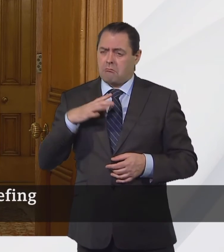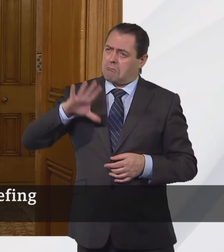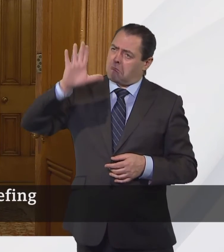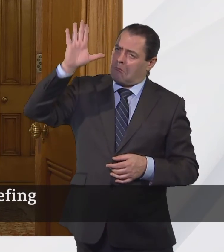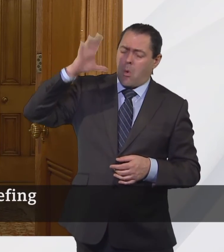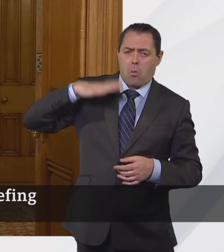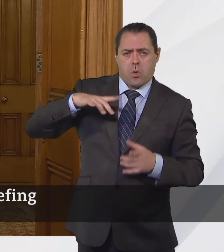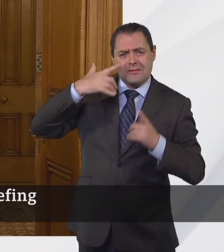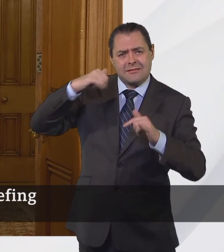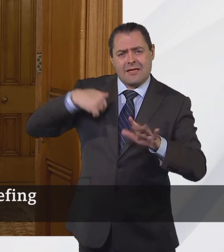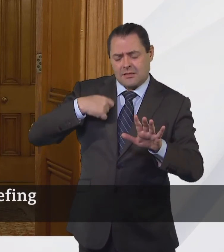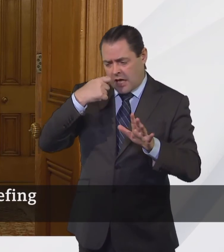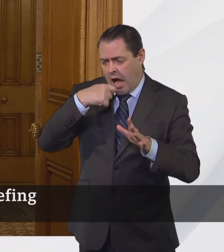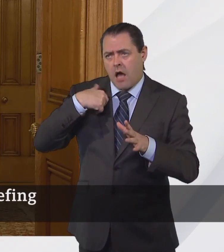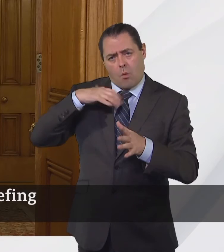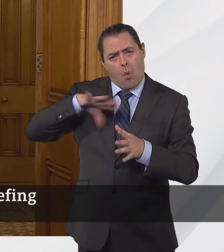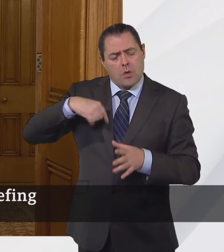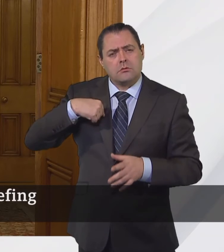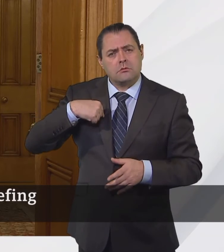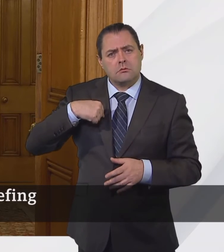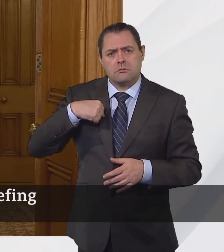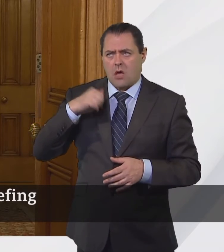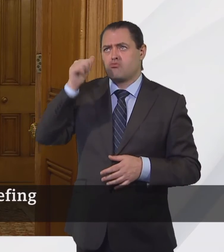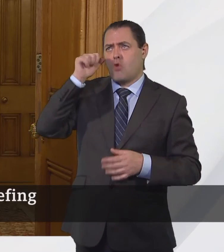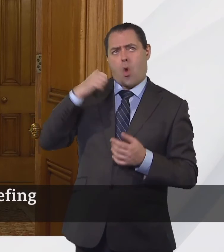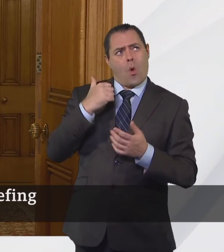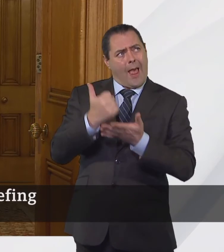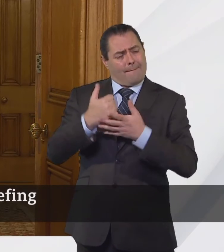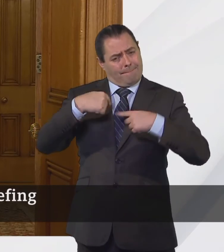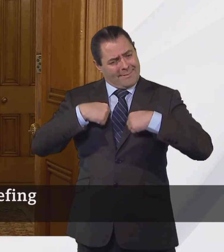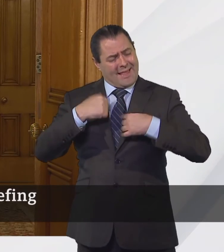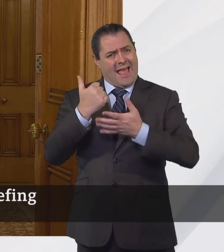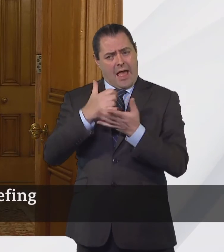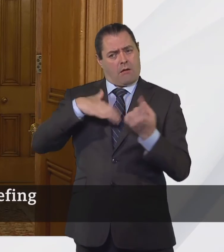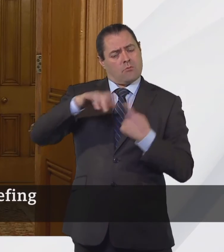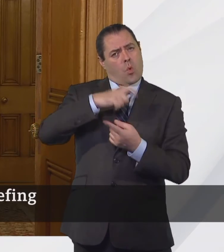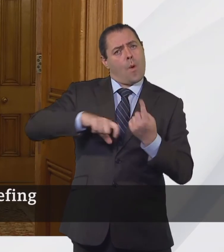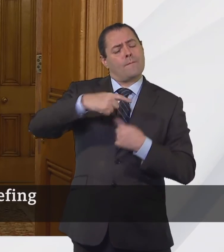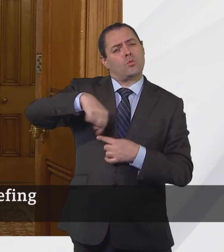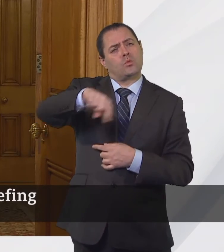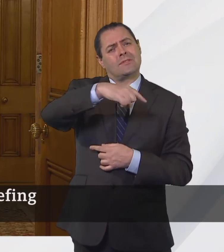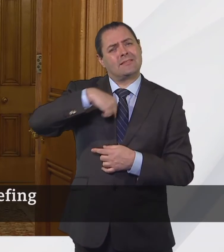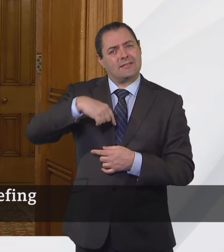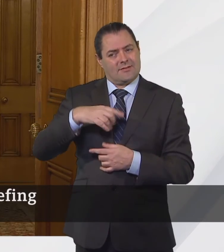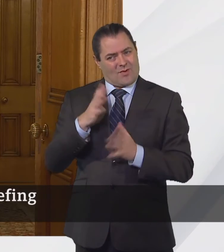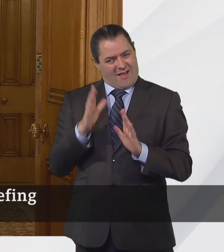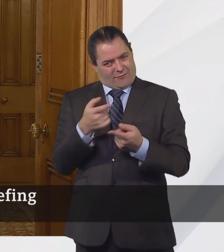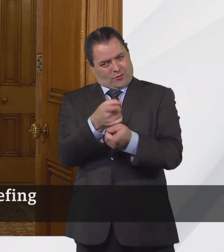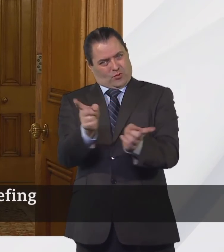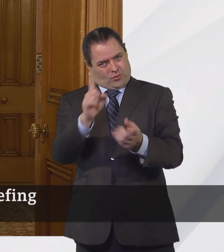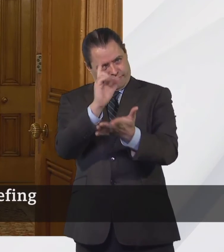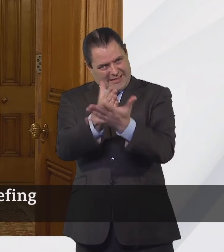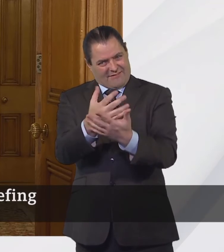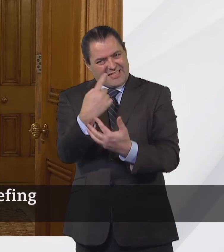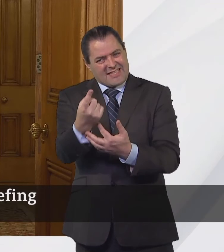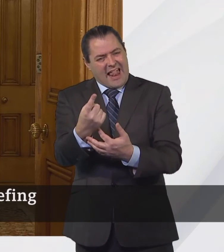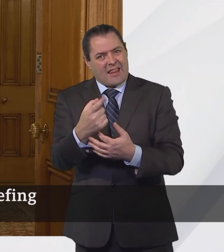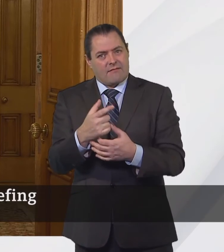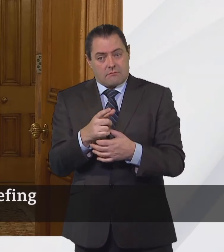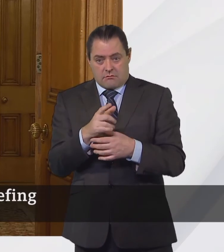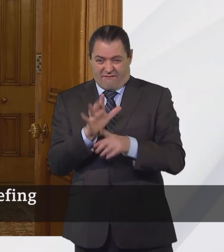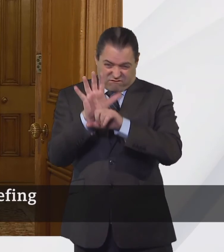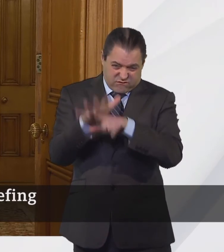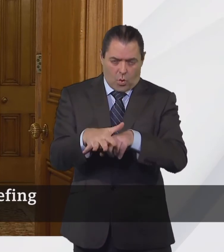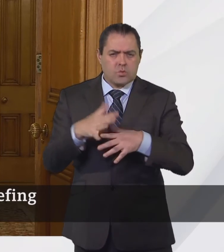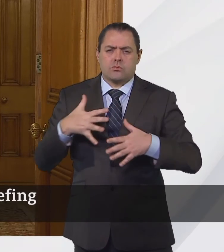the way forward, both for themselves and for their communities, and everybody needs really to feel that and